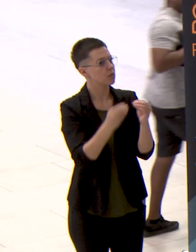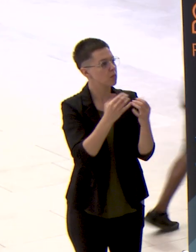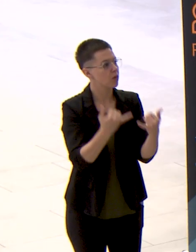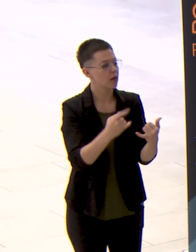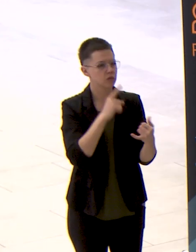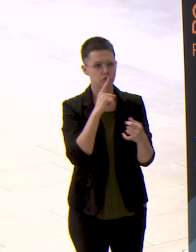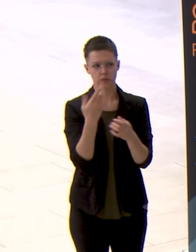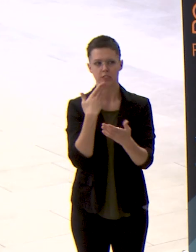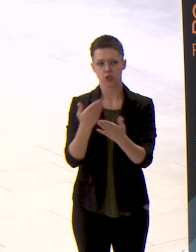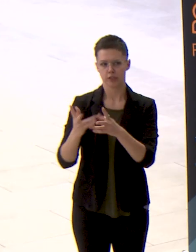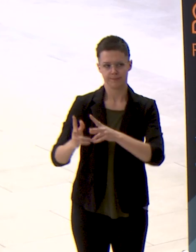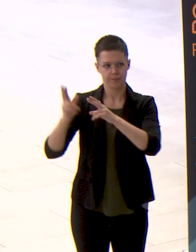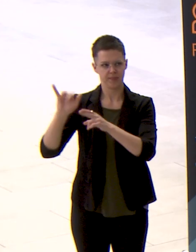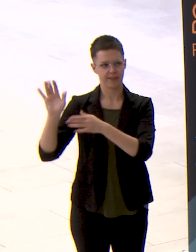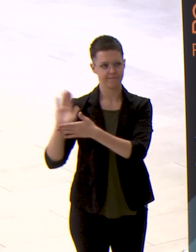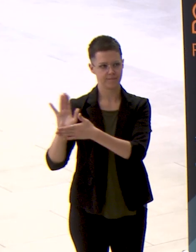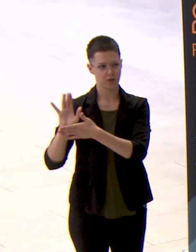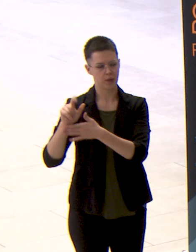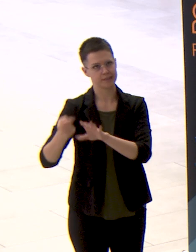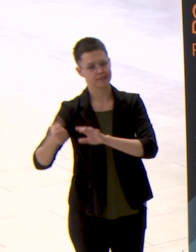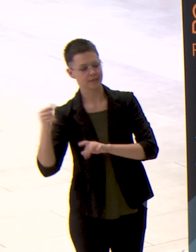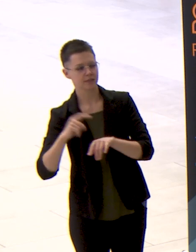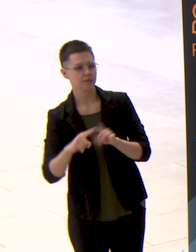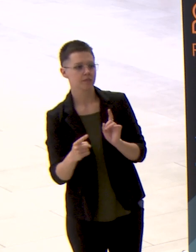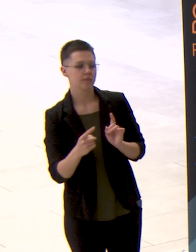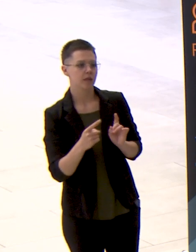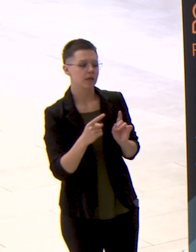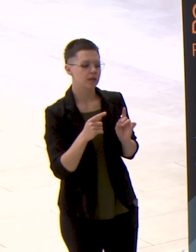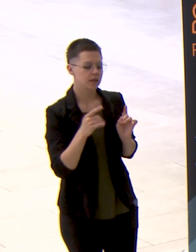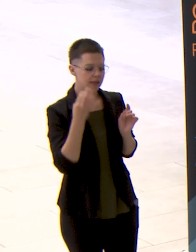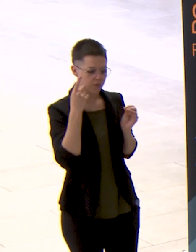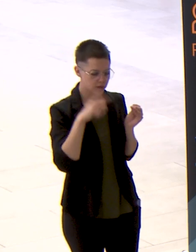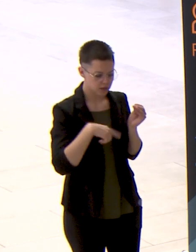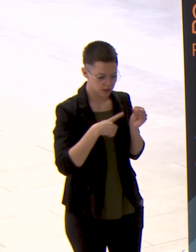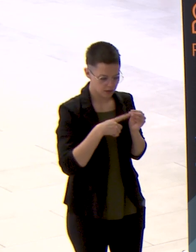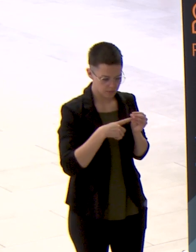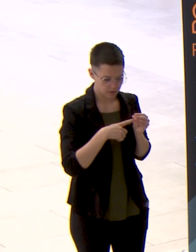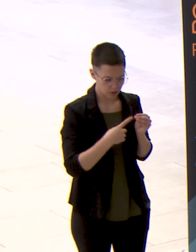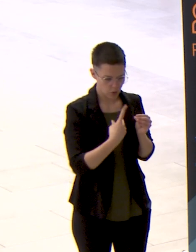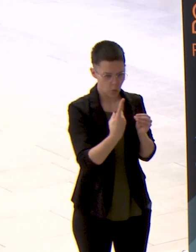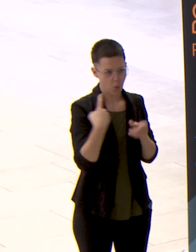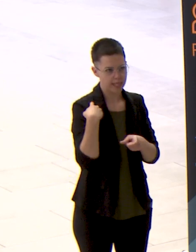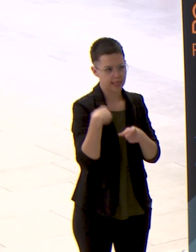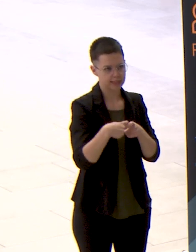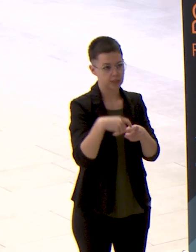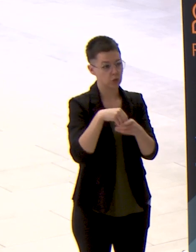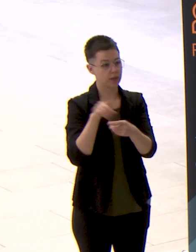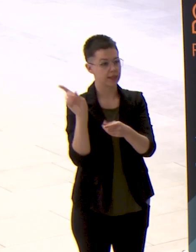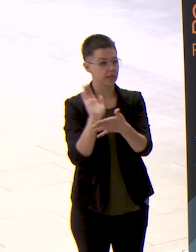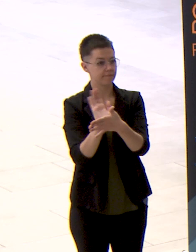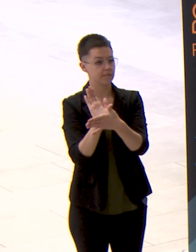good clip in that video that unfortunately we had to clip it out, but there was, if you think of, there's this one Latino in the film that